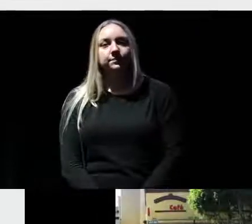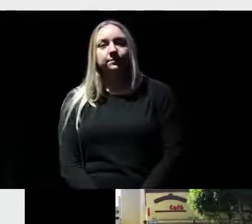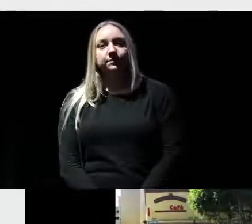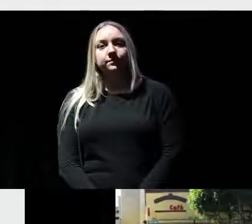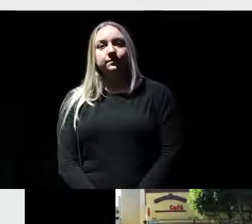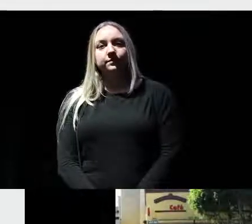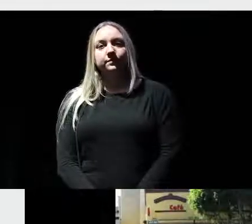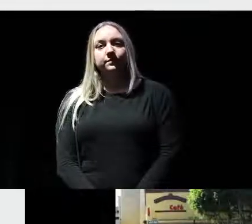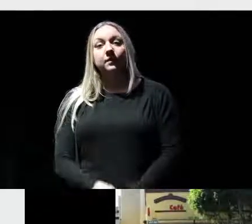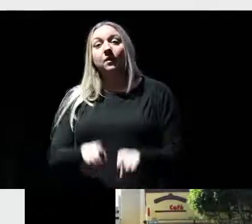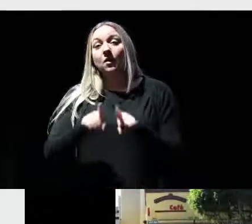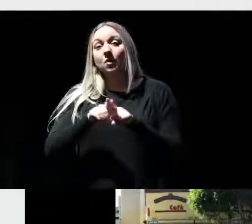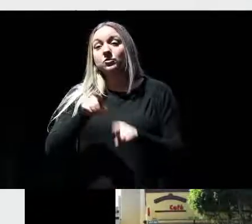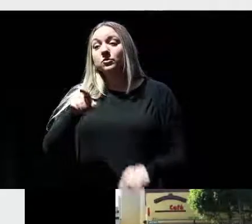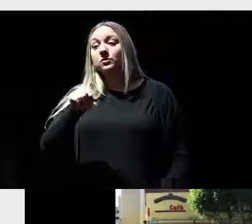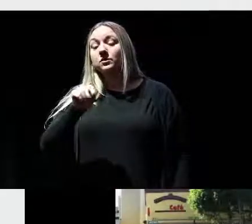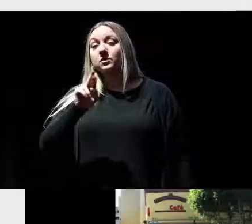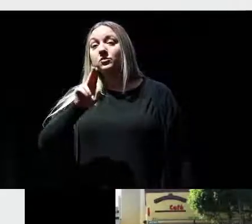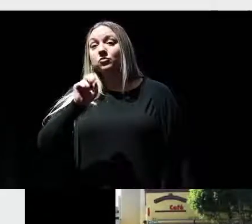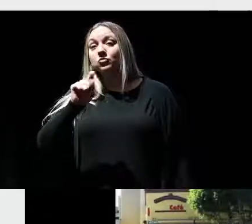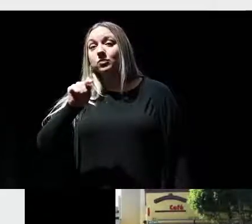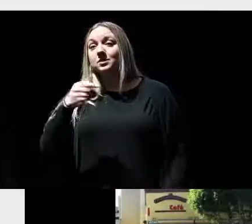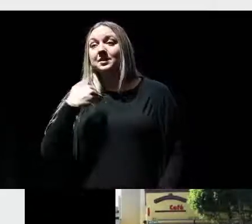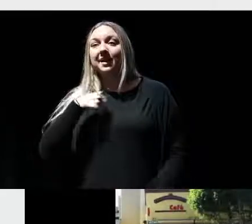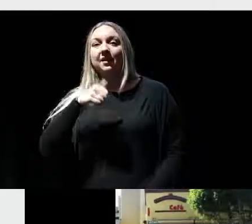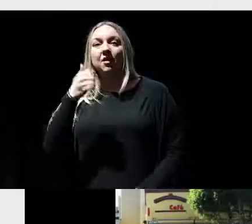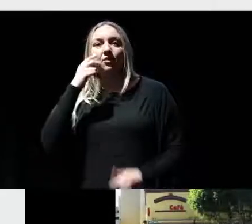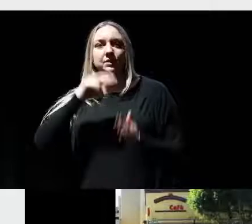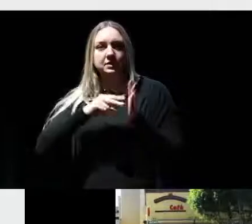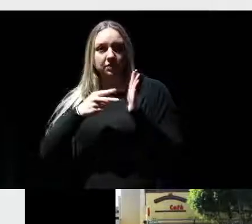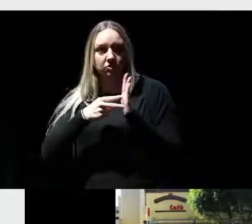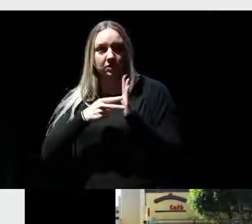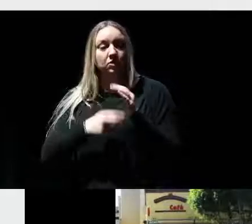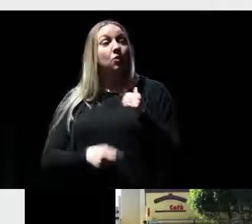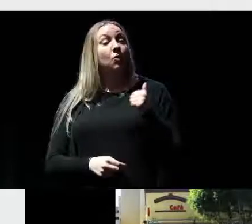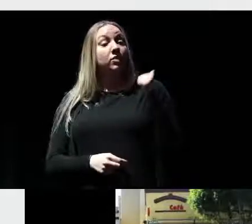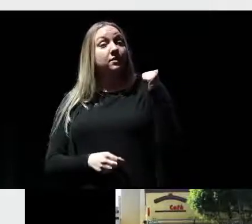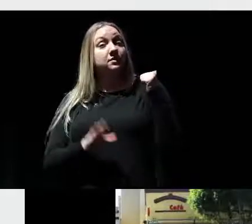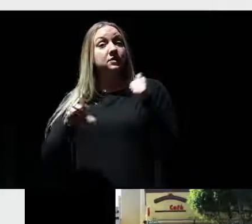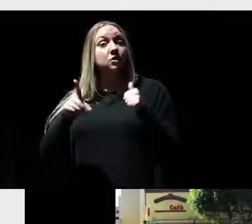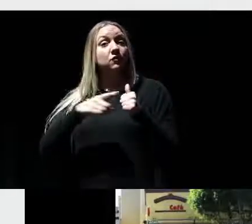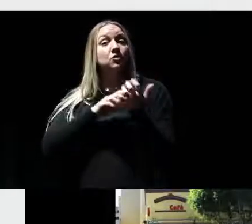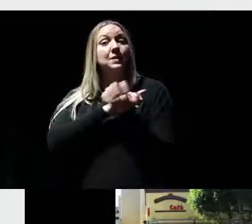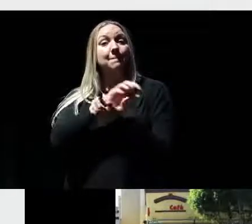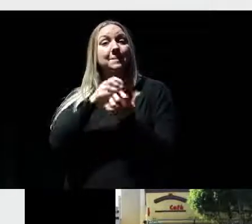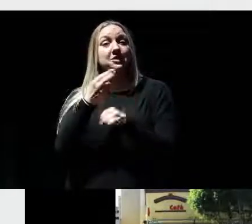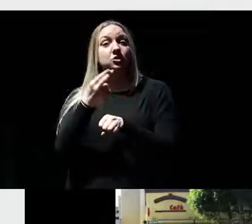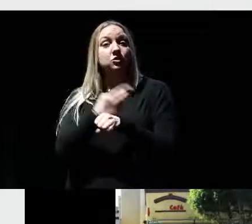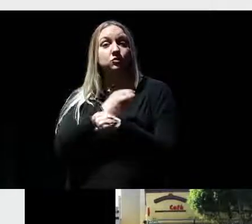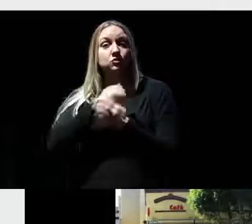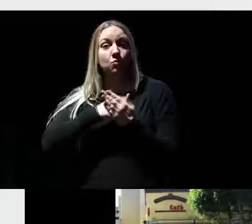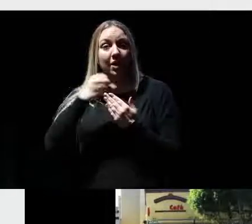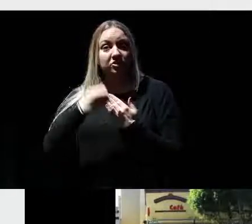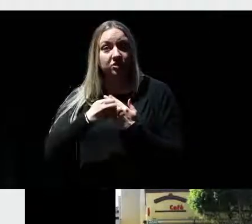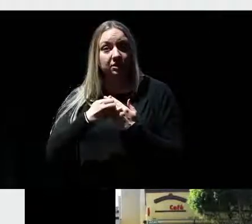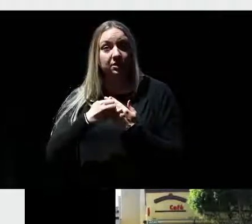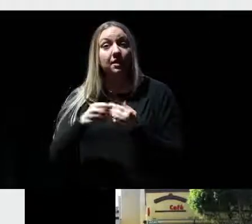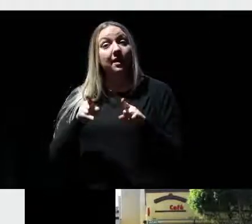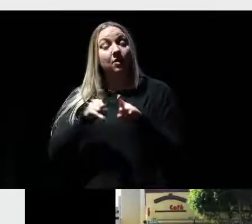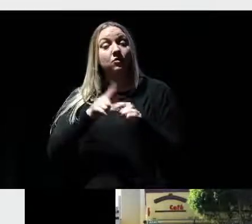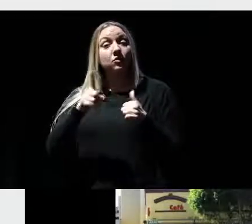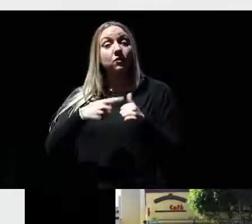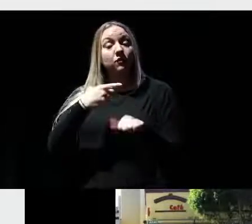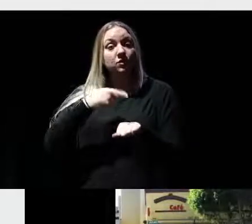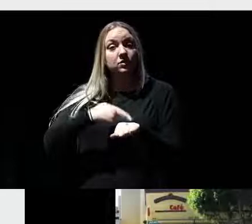that the Trust was trying to do. This is their first mixed-use project, and also their first project where they're